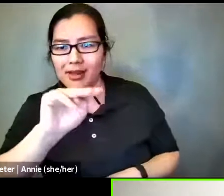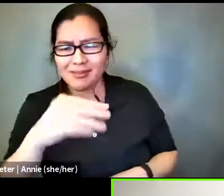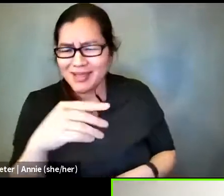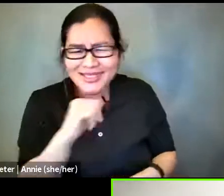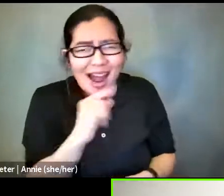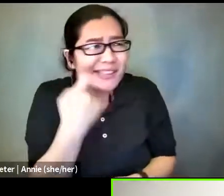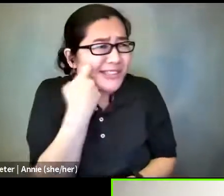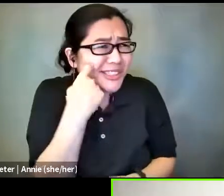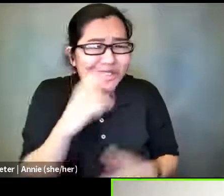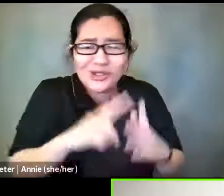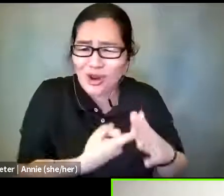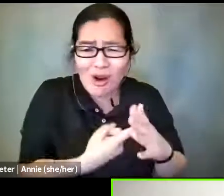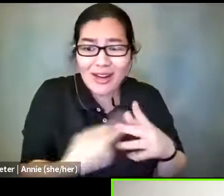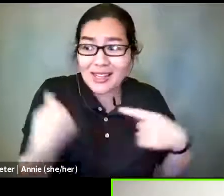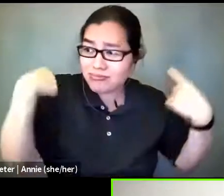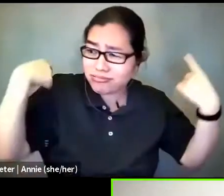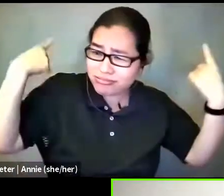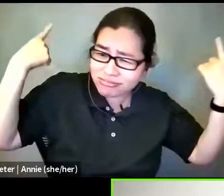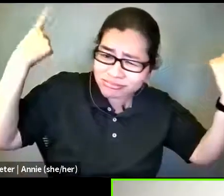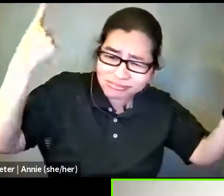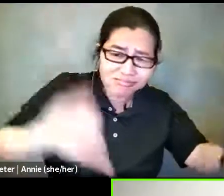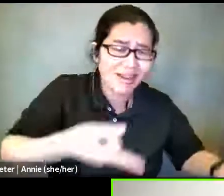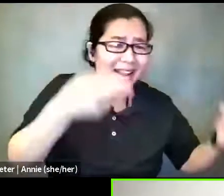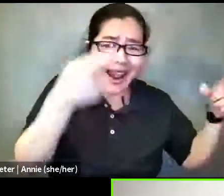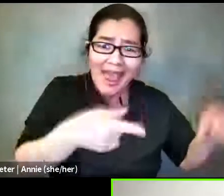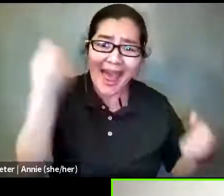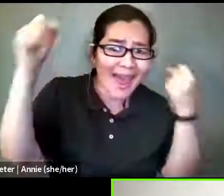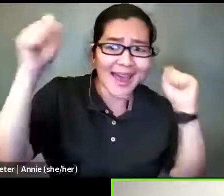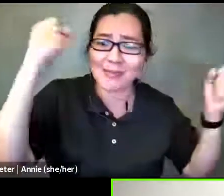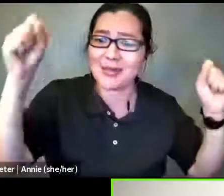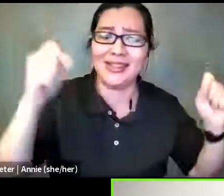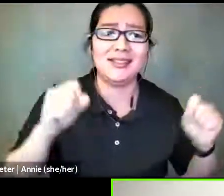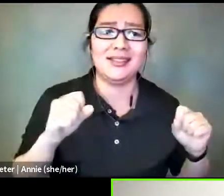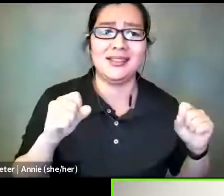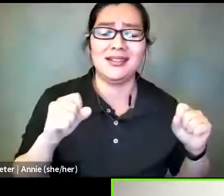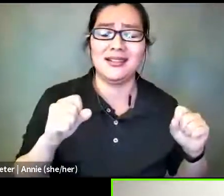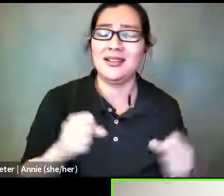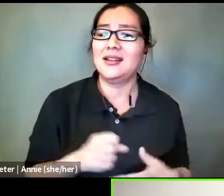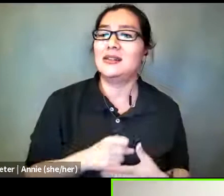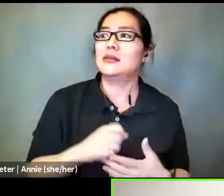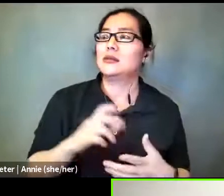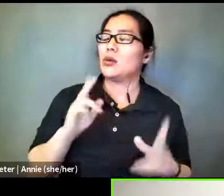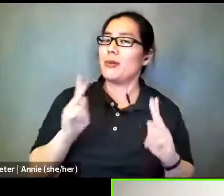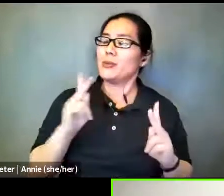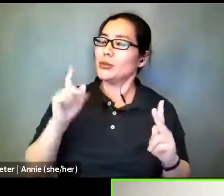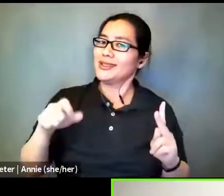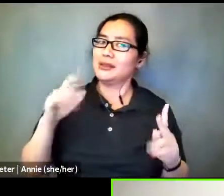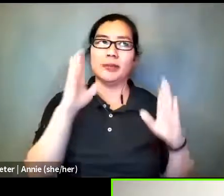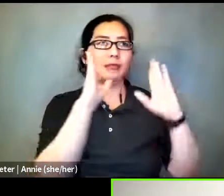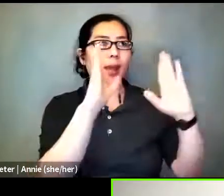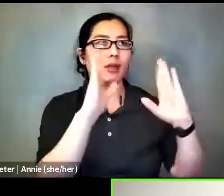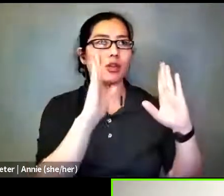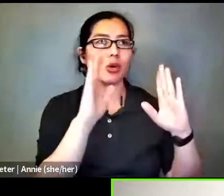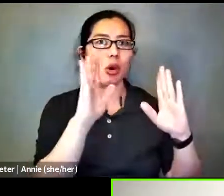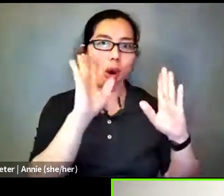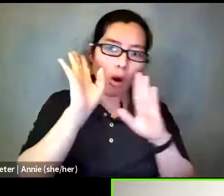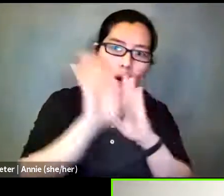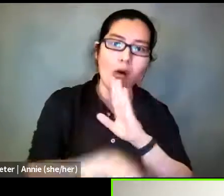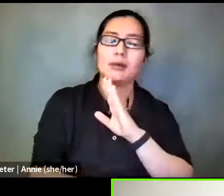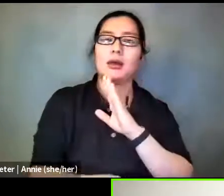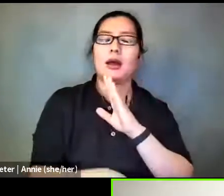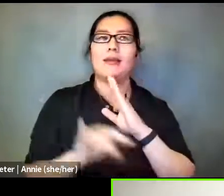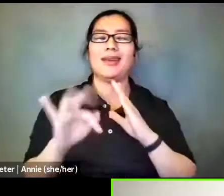are always opportunities for us to be plugged in, particularly if we want to really think about being an